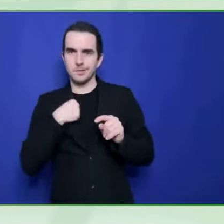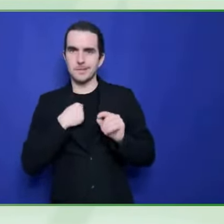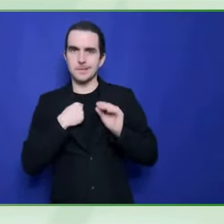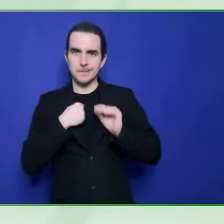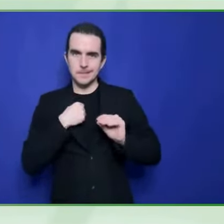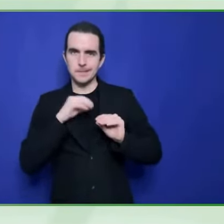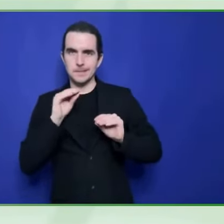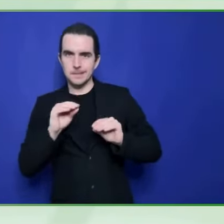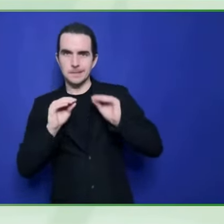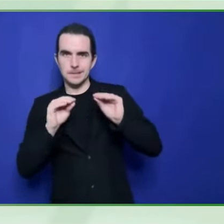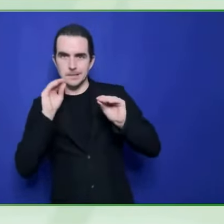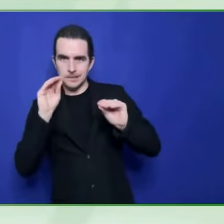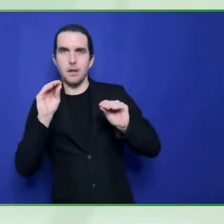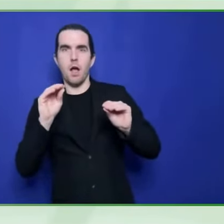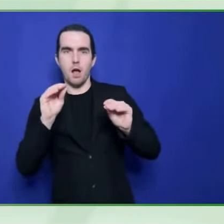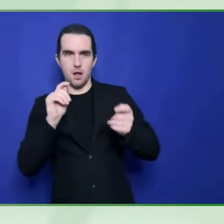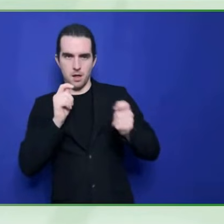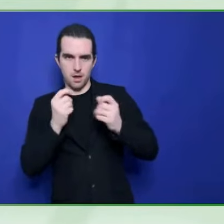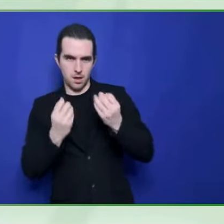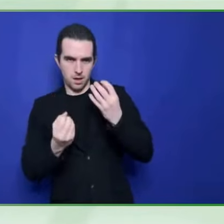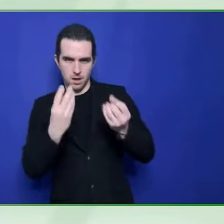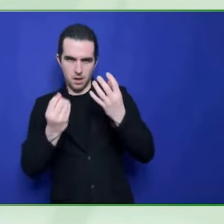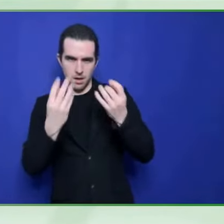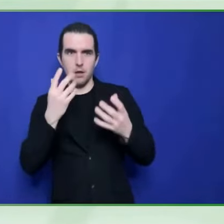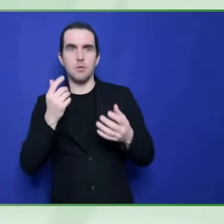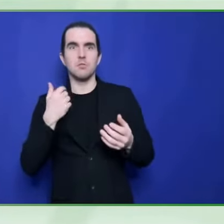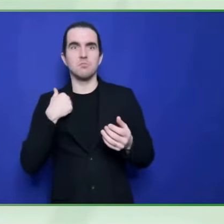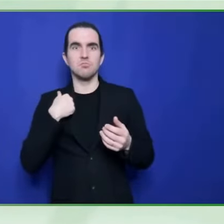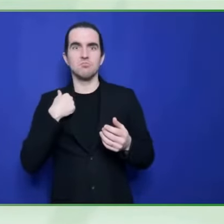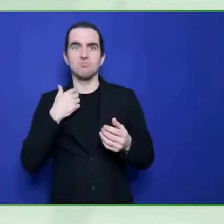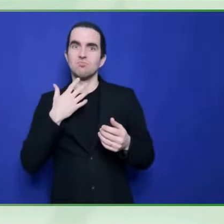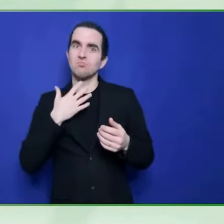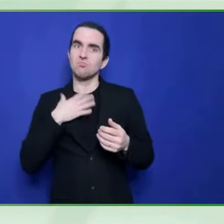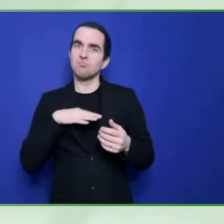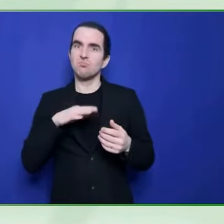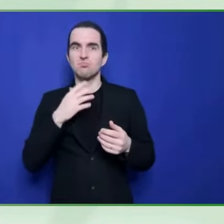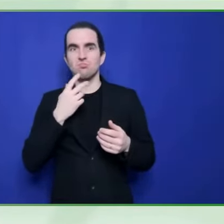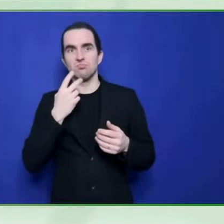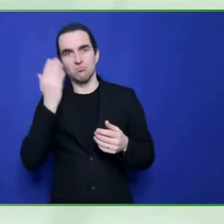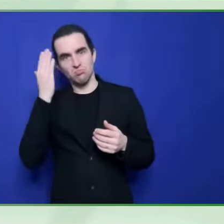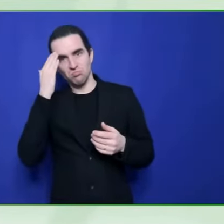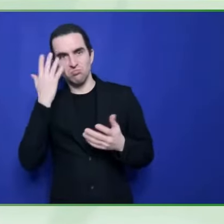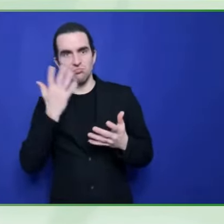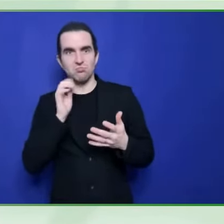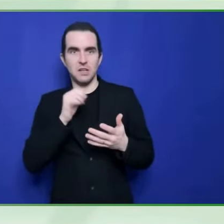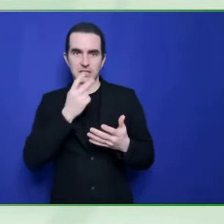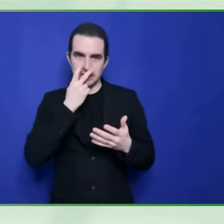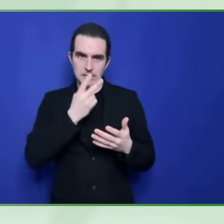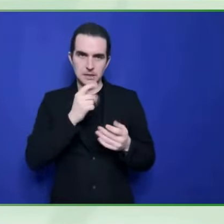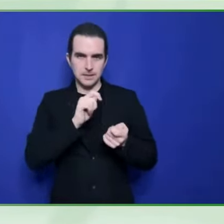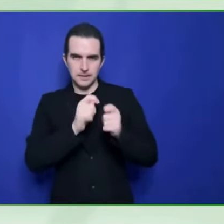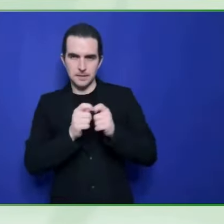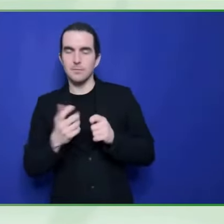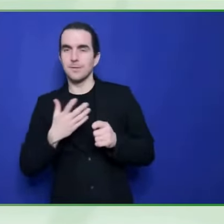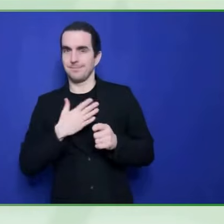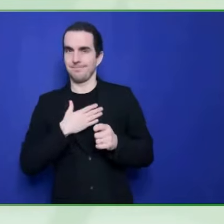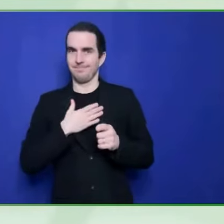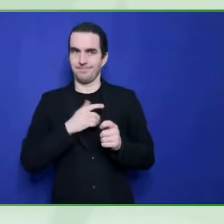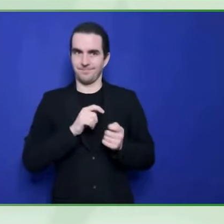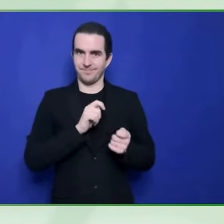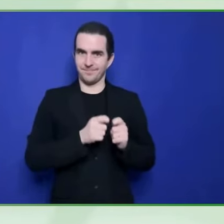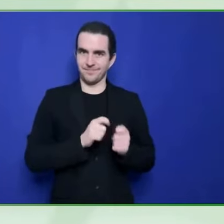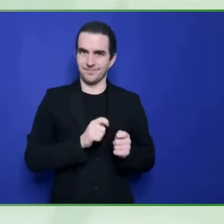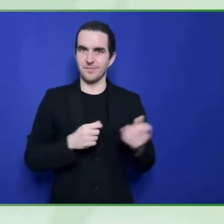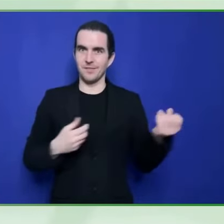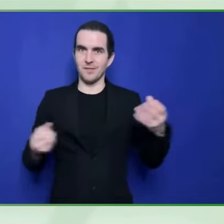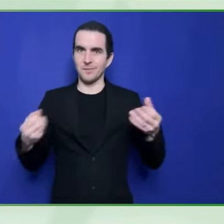the lived experience of people with mobility challenges, the same data can be used to support users who